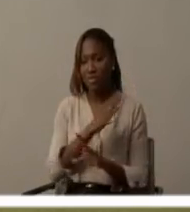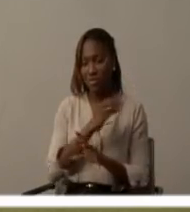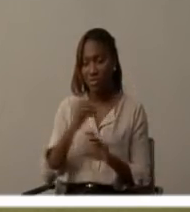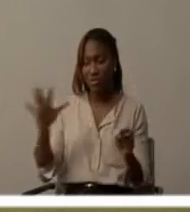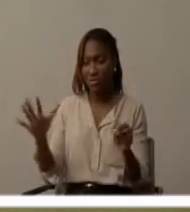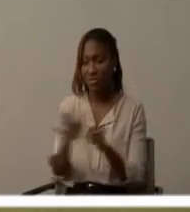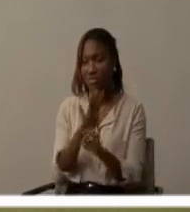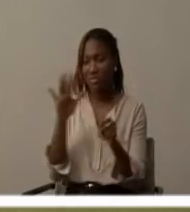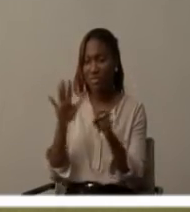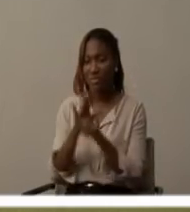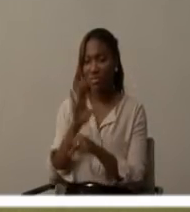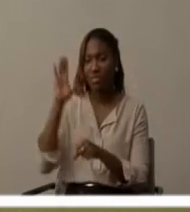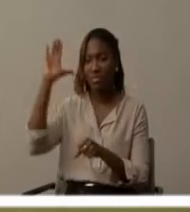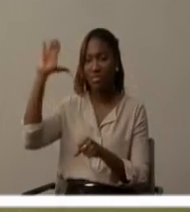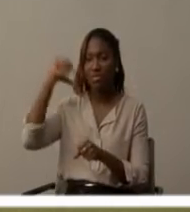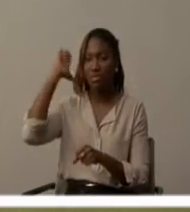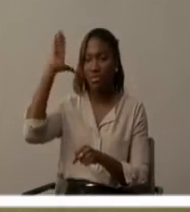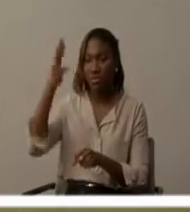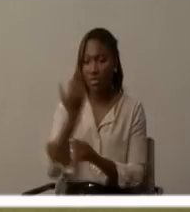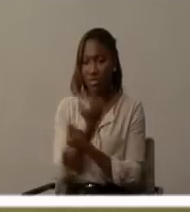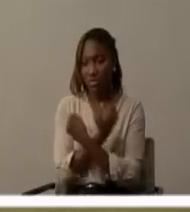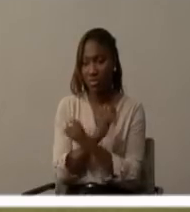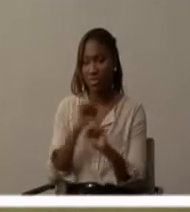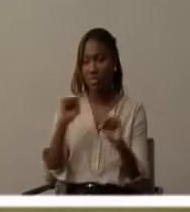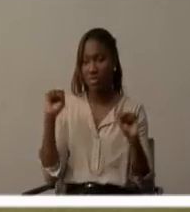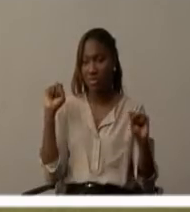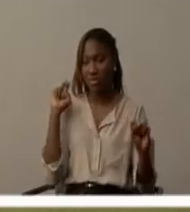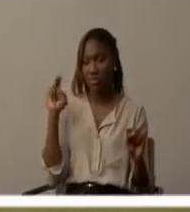and fullness of